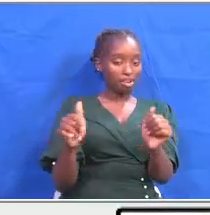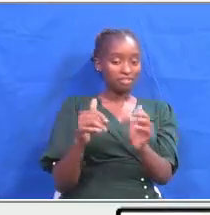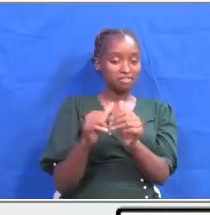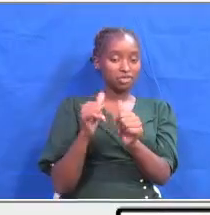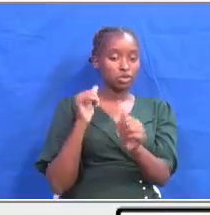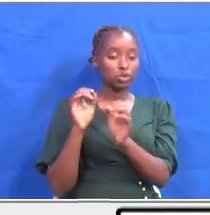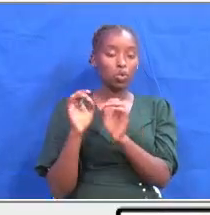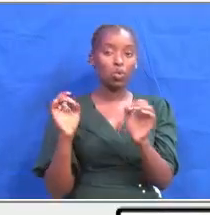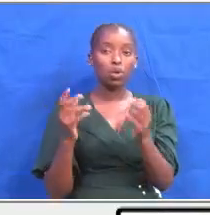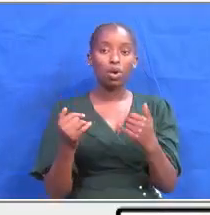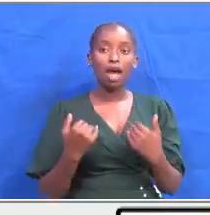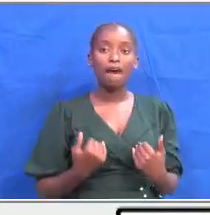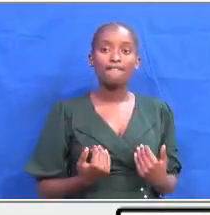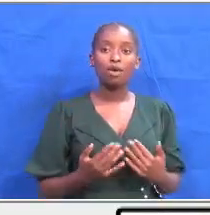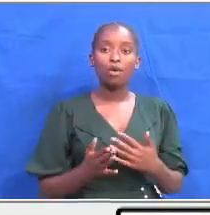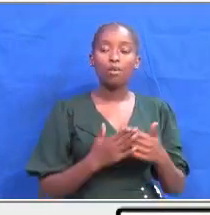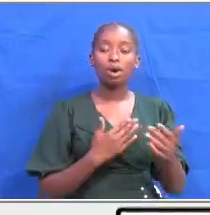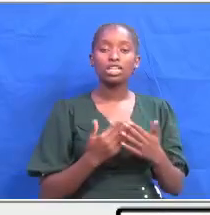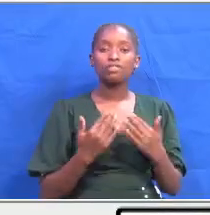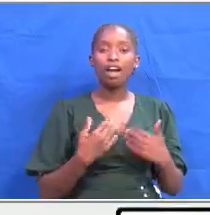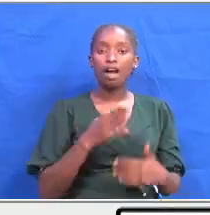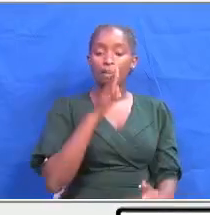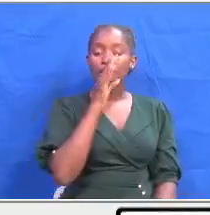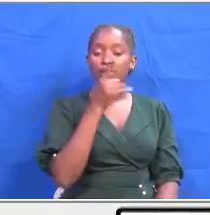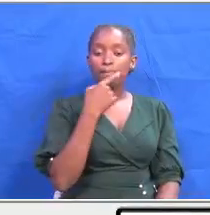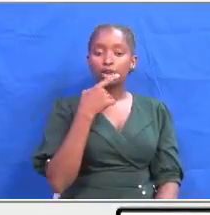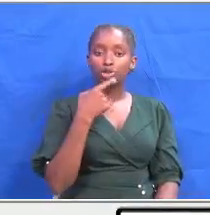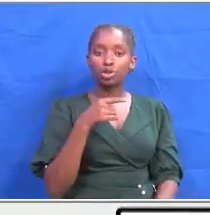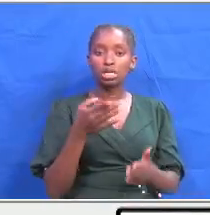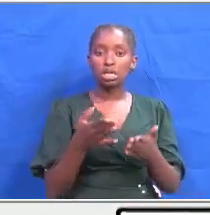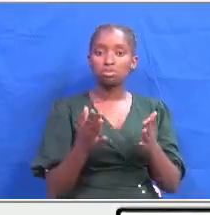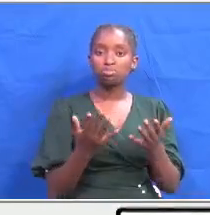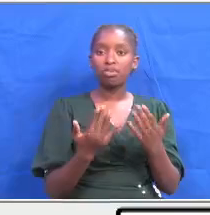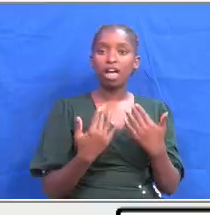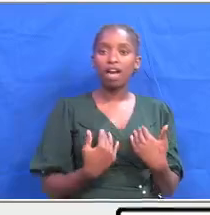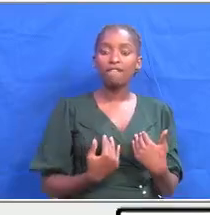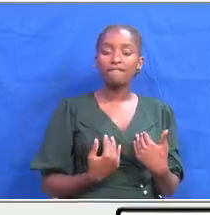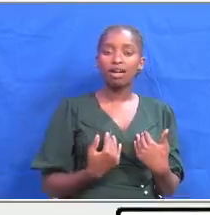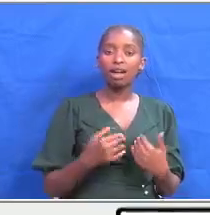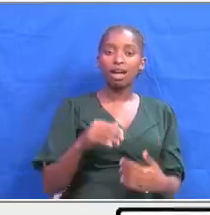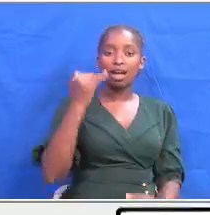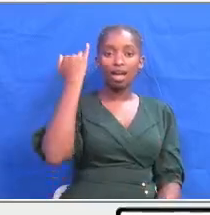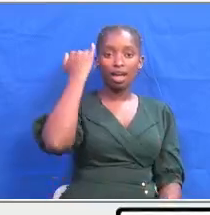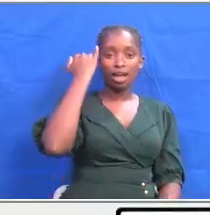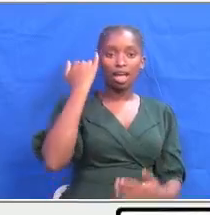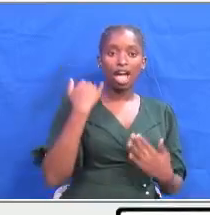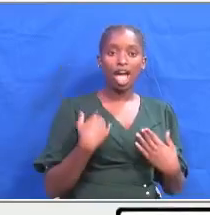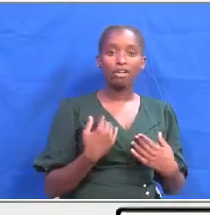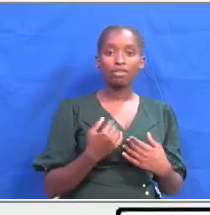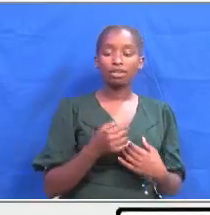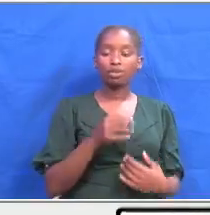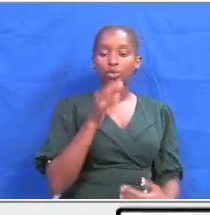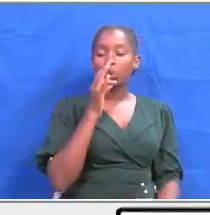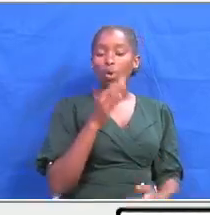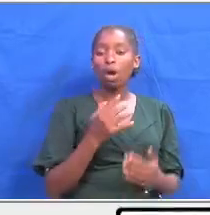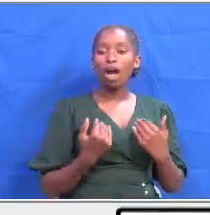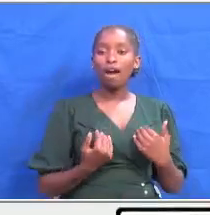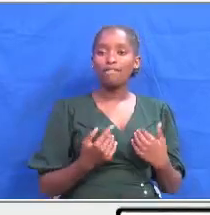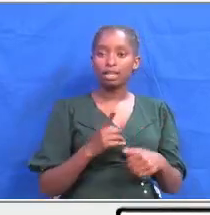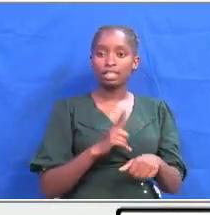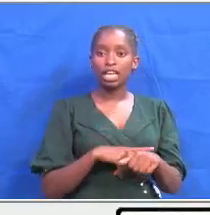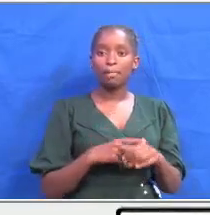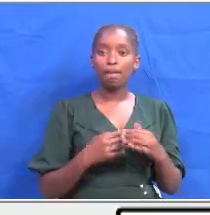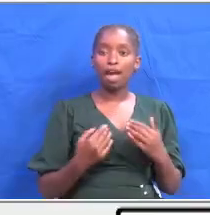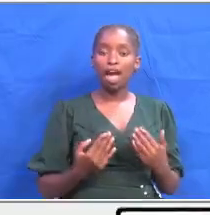Elachi was trying to bring on the table was the idea of smoking gun. When he spent a lot of time talking